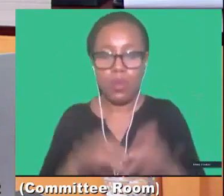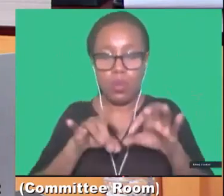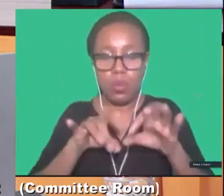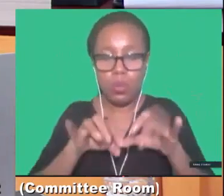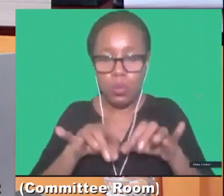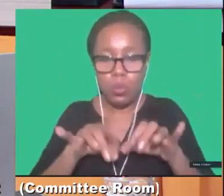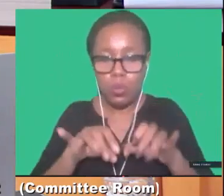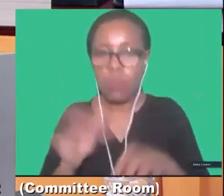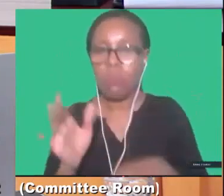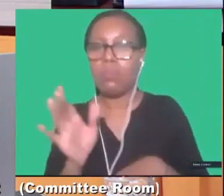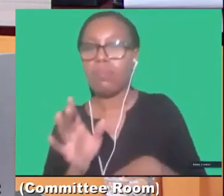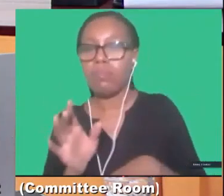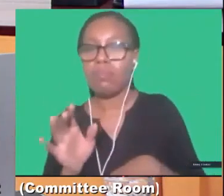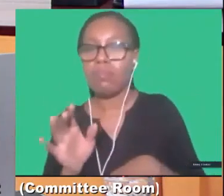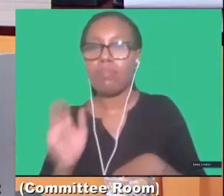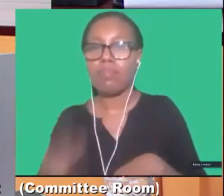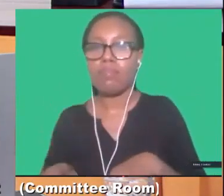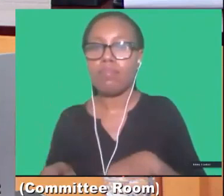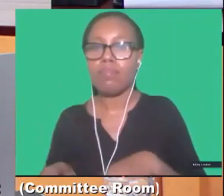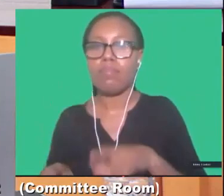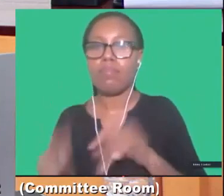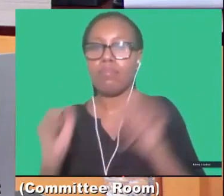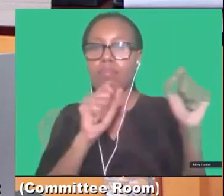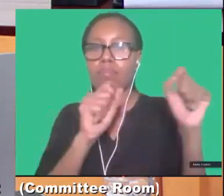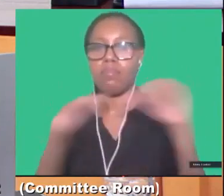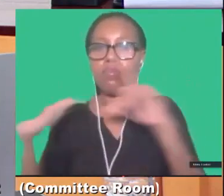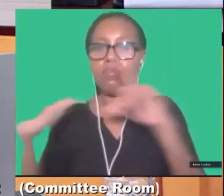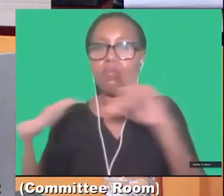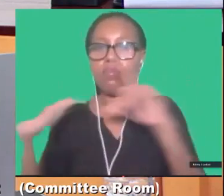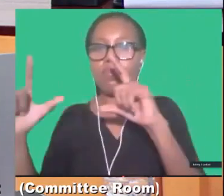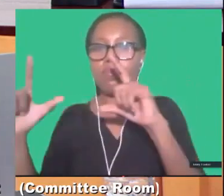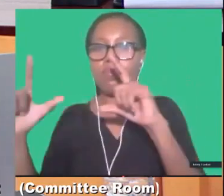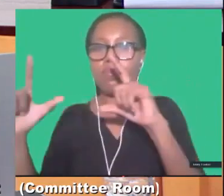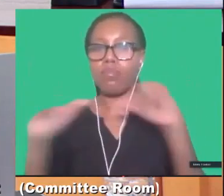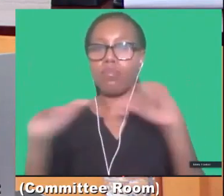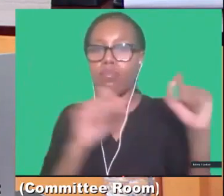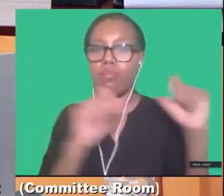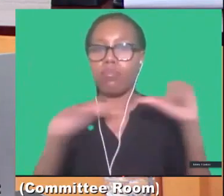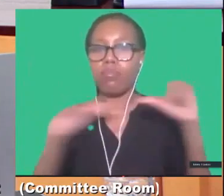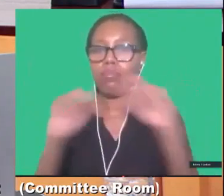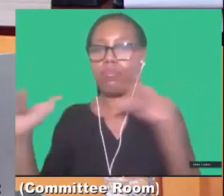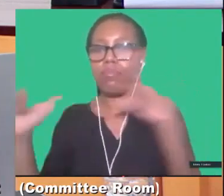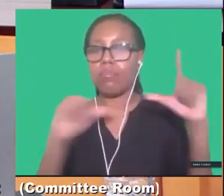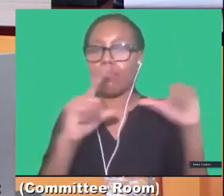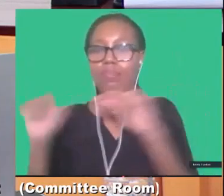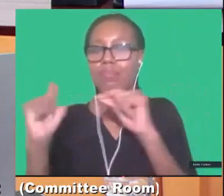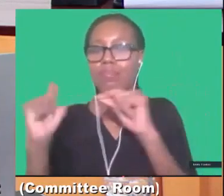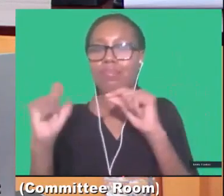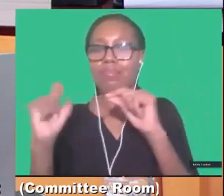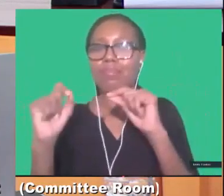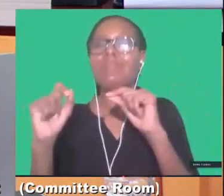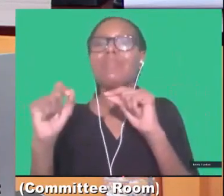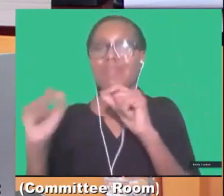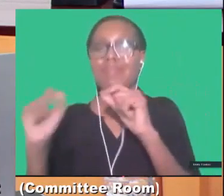our database that is correct, that is accurate, and that is in accordance with the